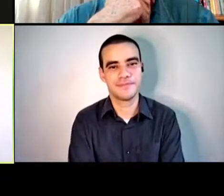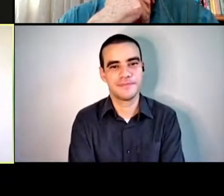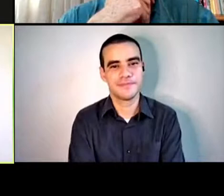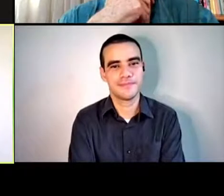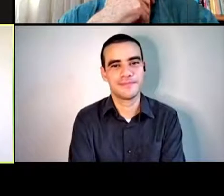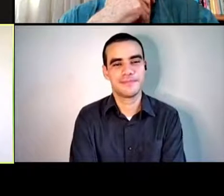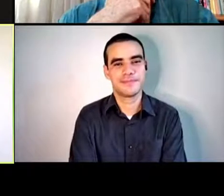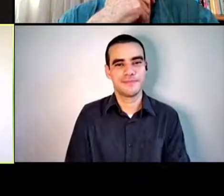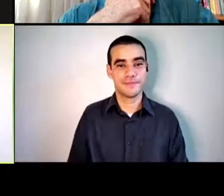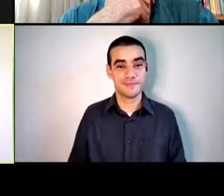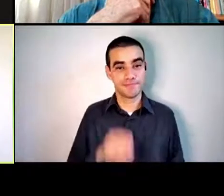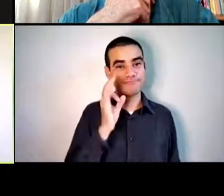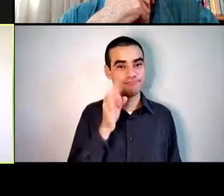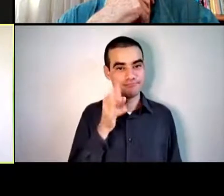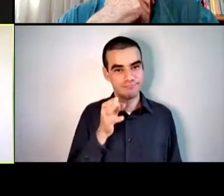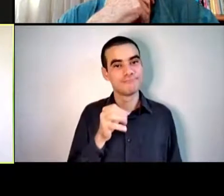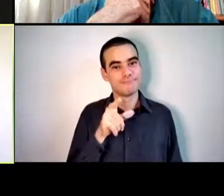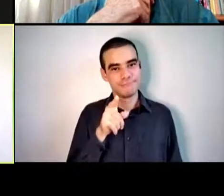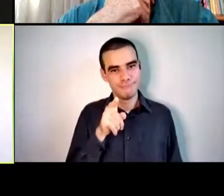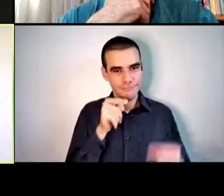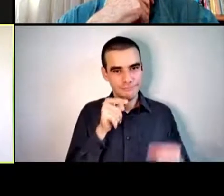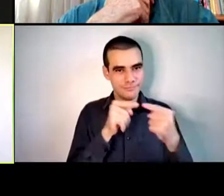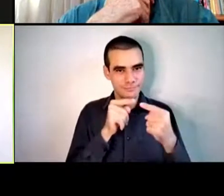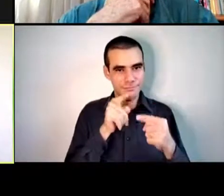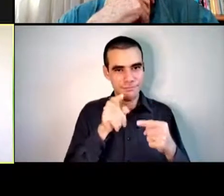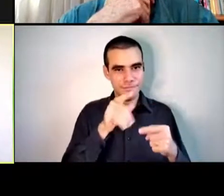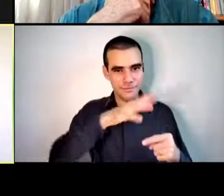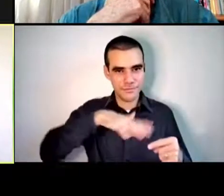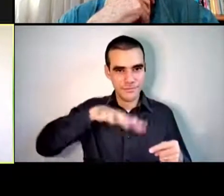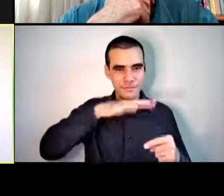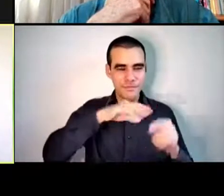Perfect, Claudio. Following this thread,